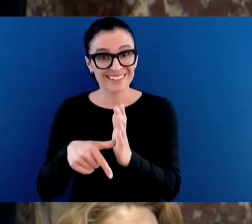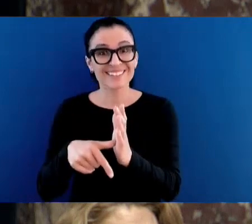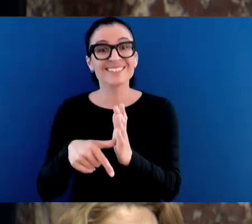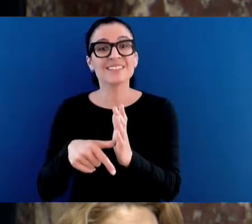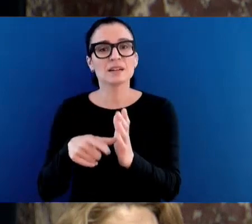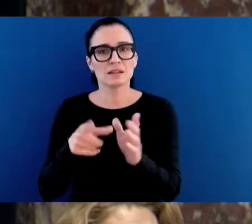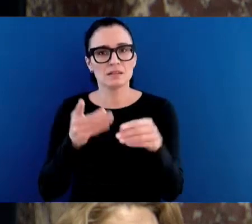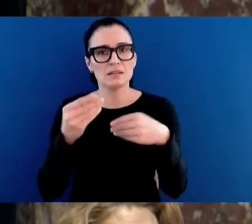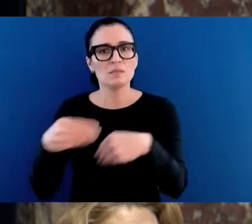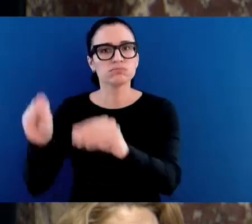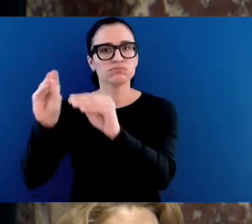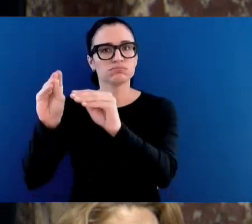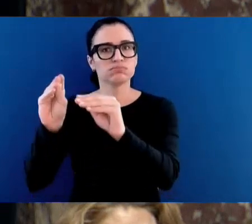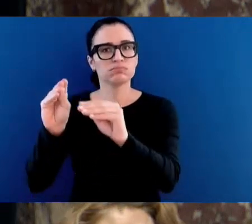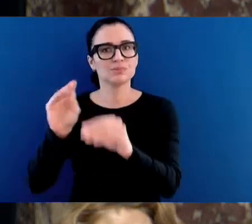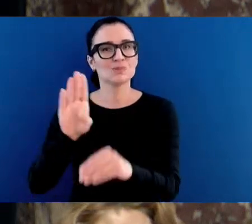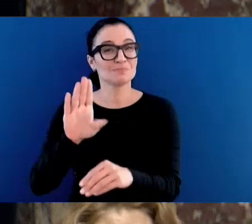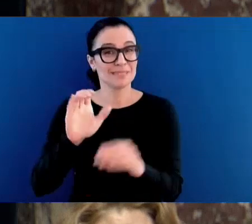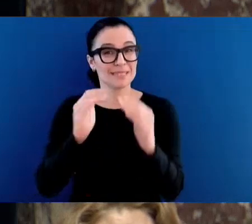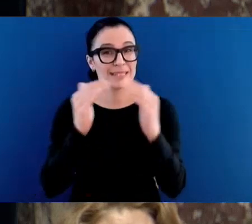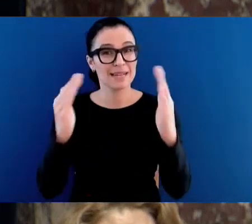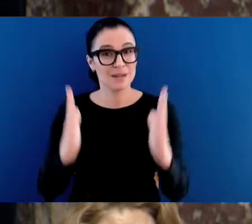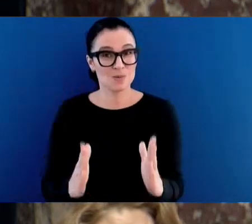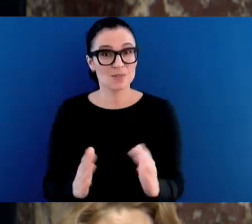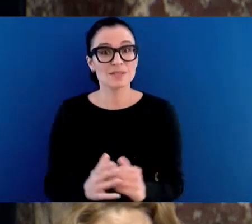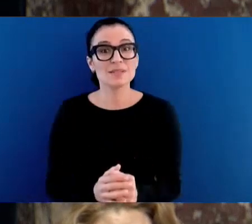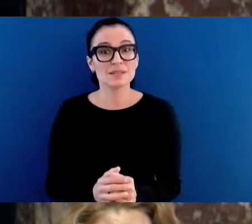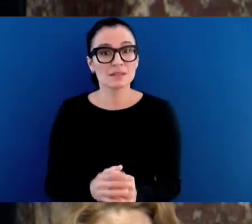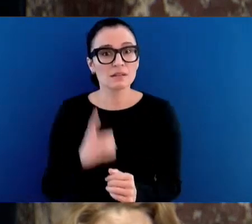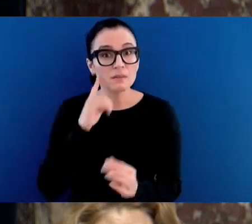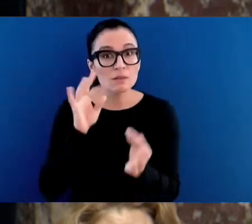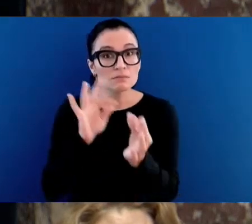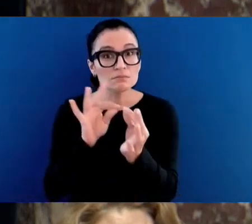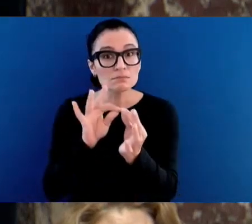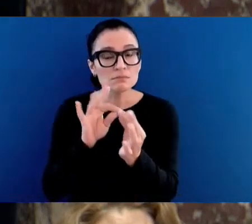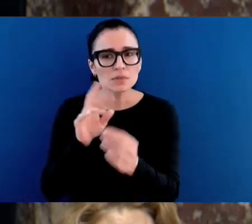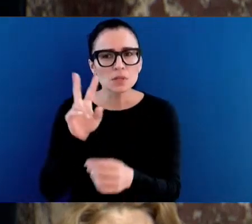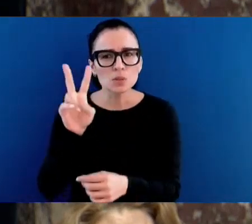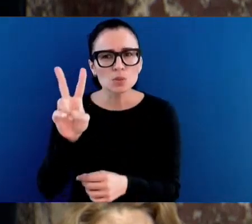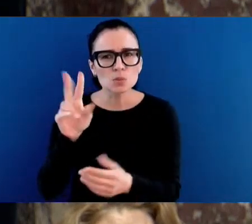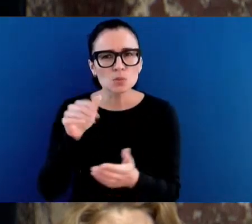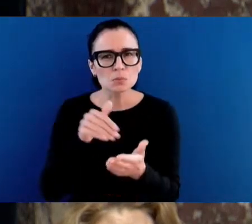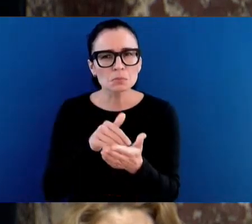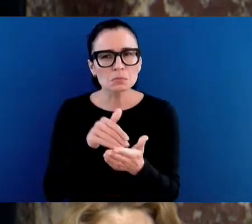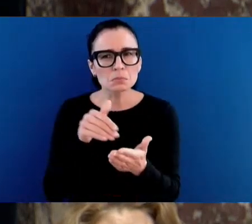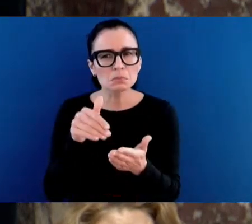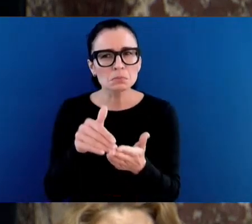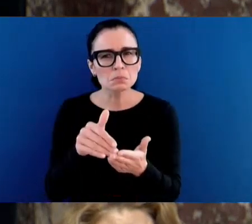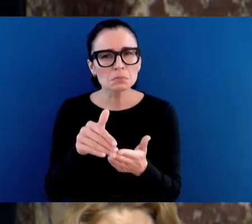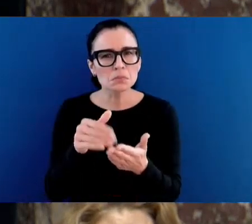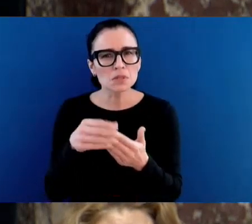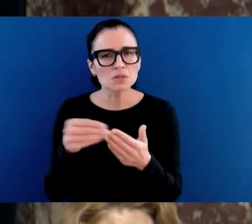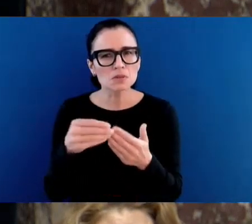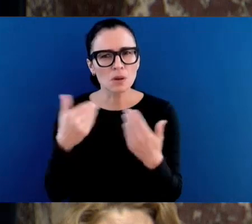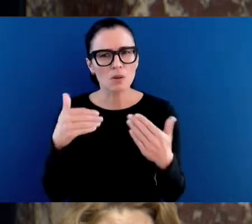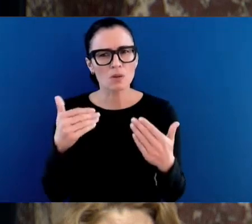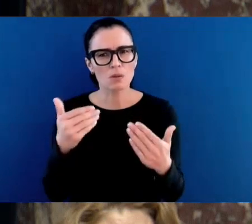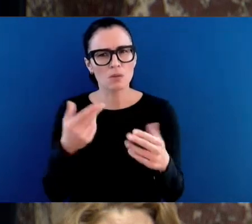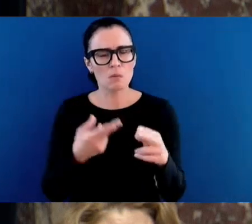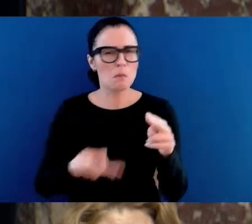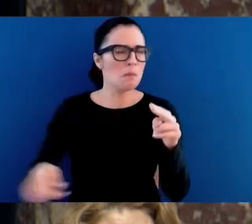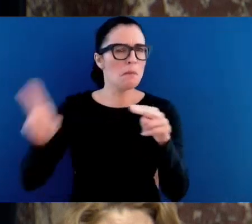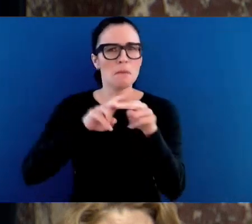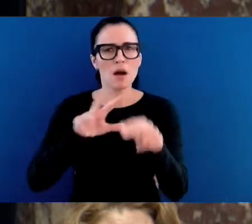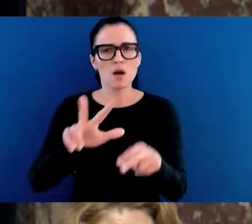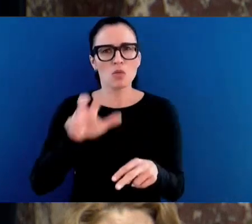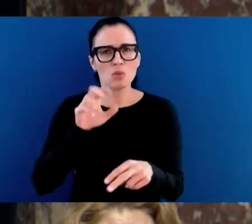quick 300% profit in 18 months. Mr. Speaker, not only did this hotel that was purchased have to be